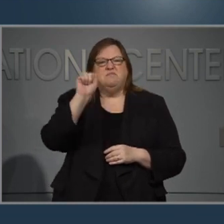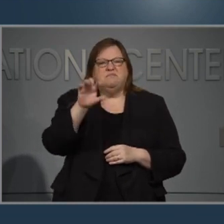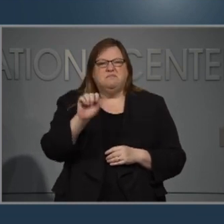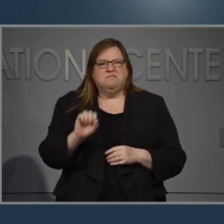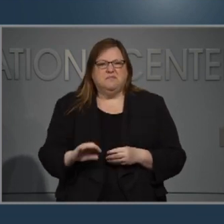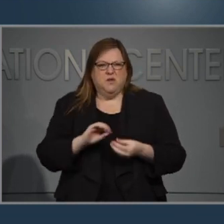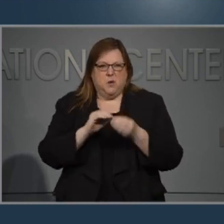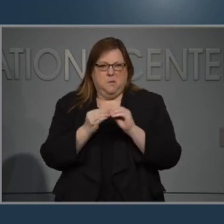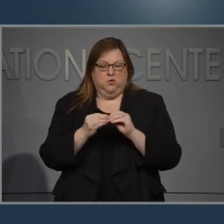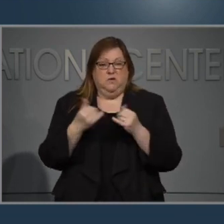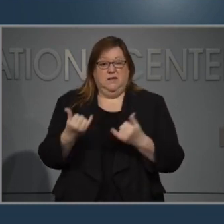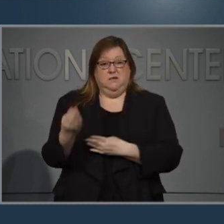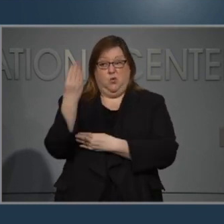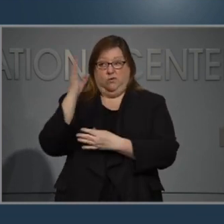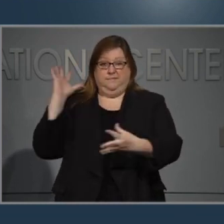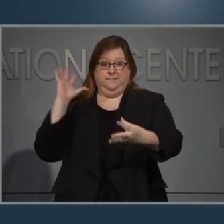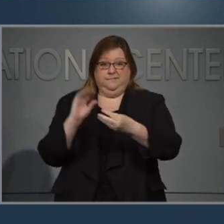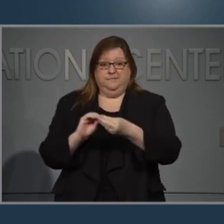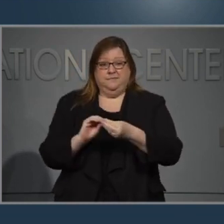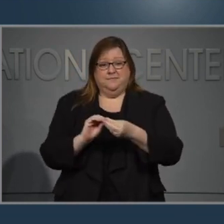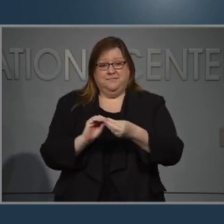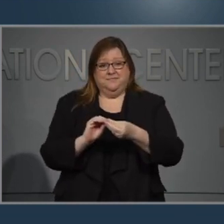93,426 laboratory confirmed cases,